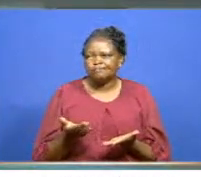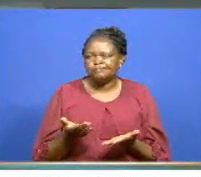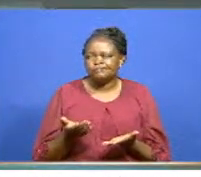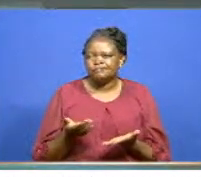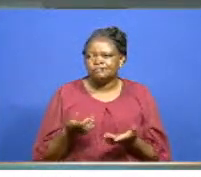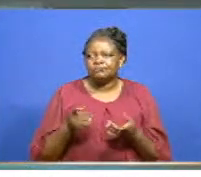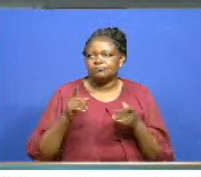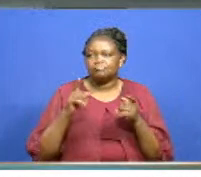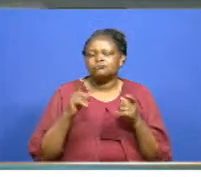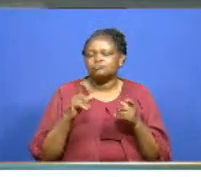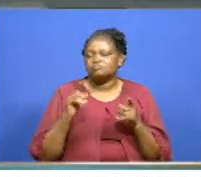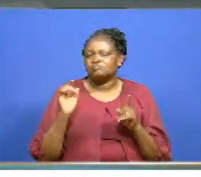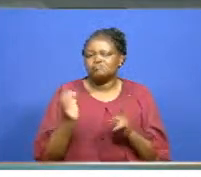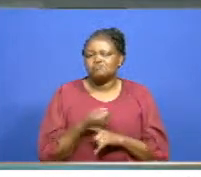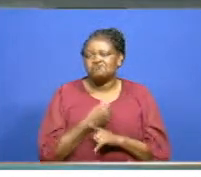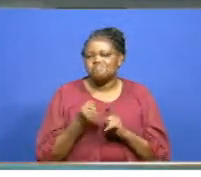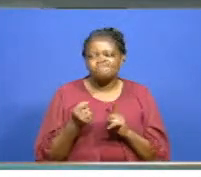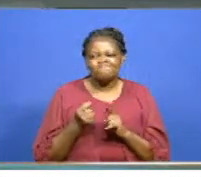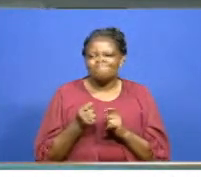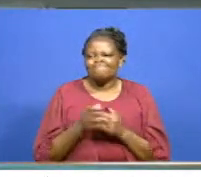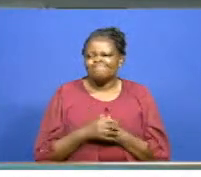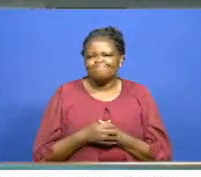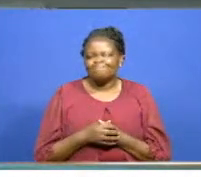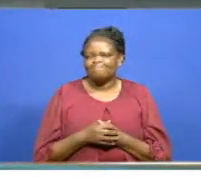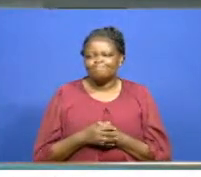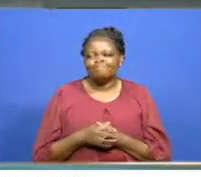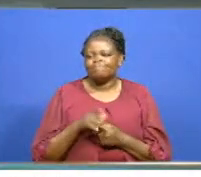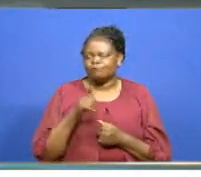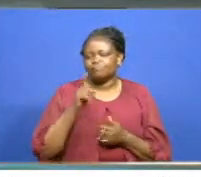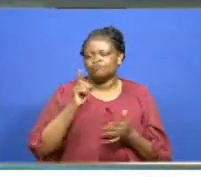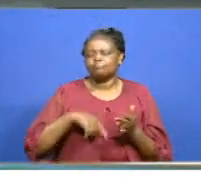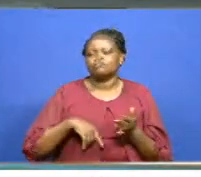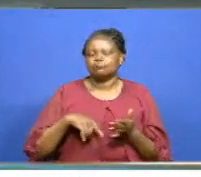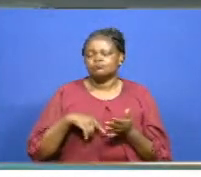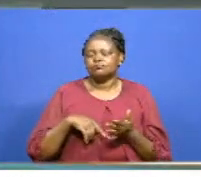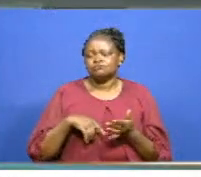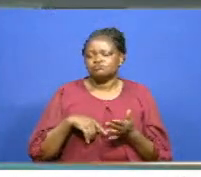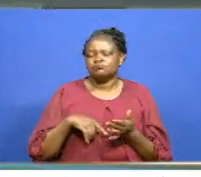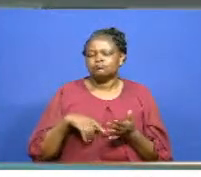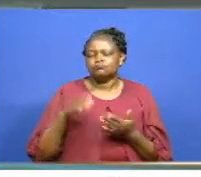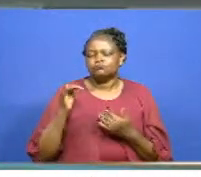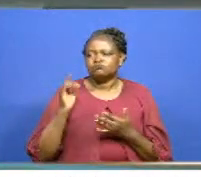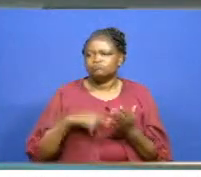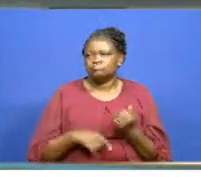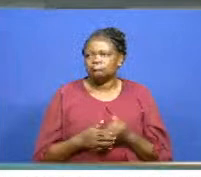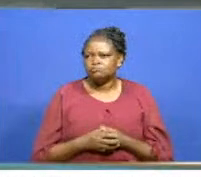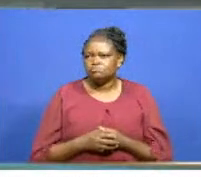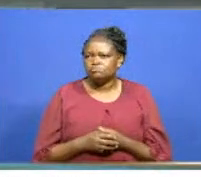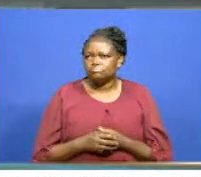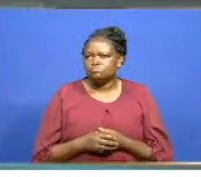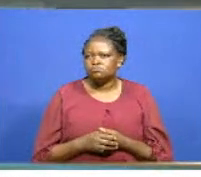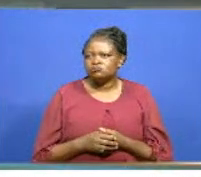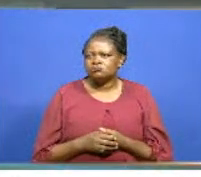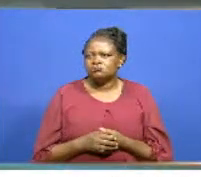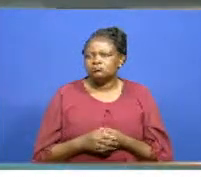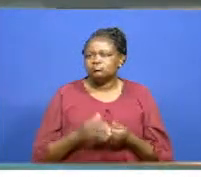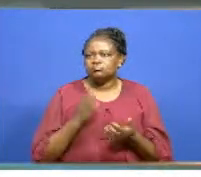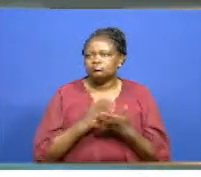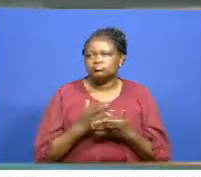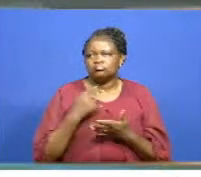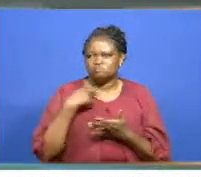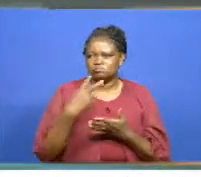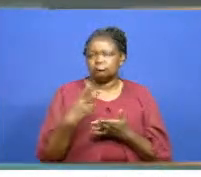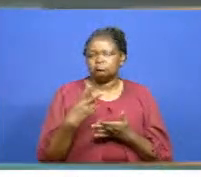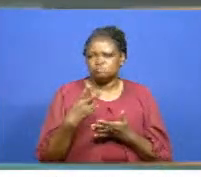there shouldn't be violence. I think that is what we should hope for. And I think that already, as we can see, there